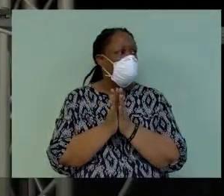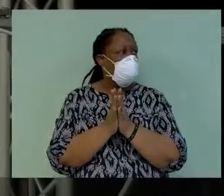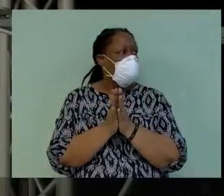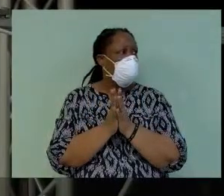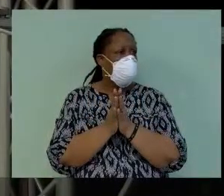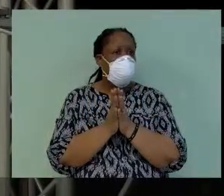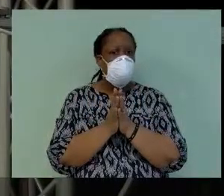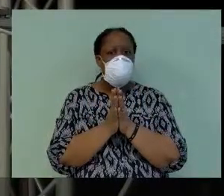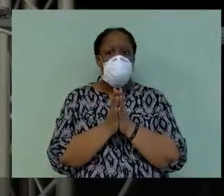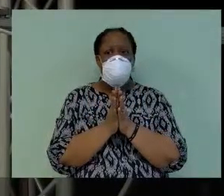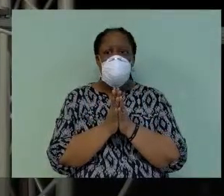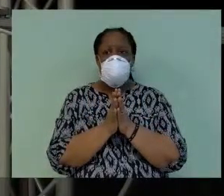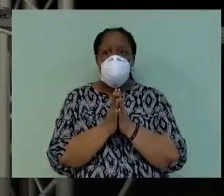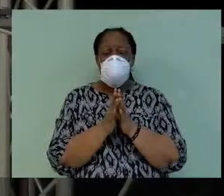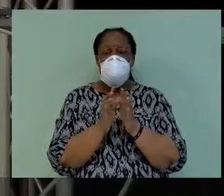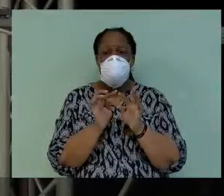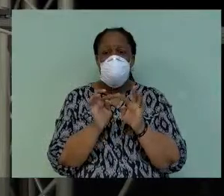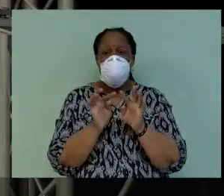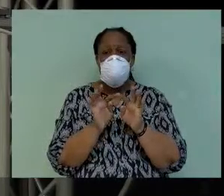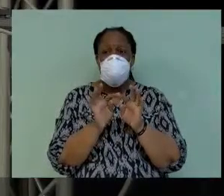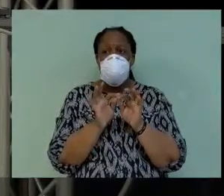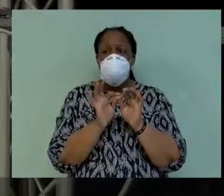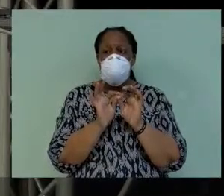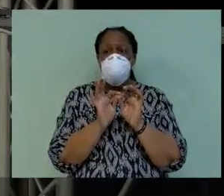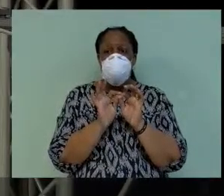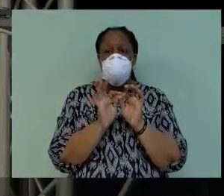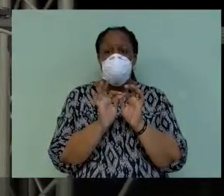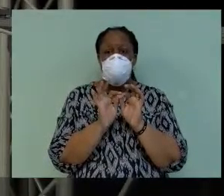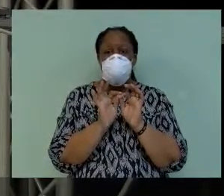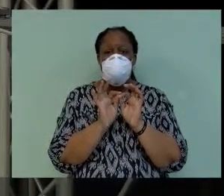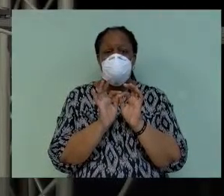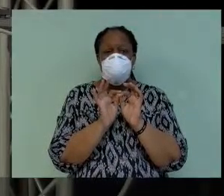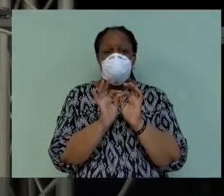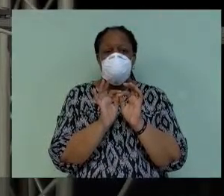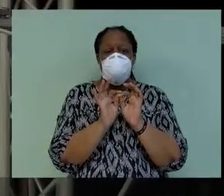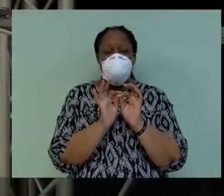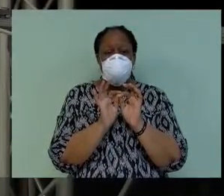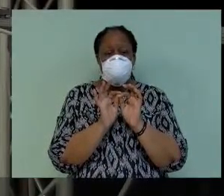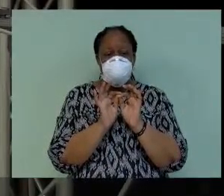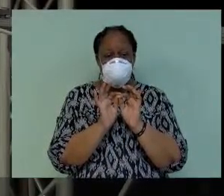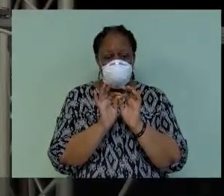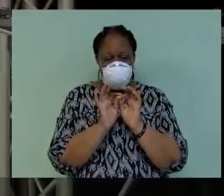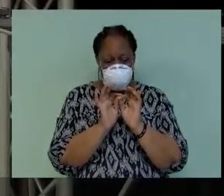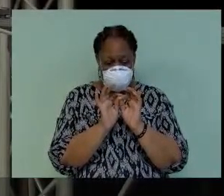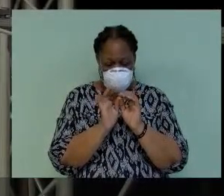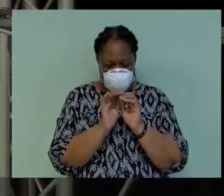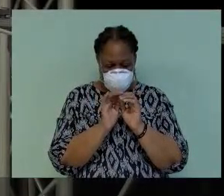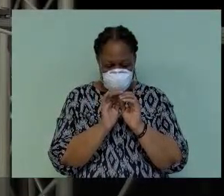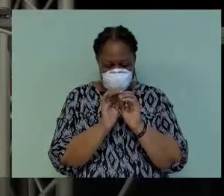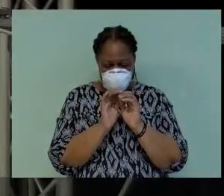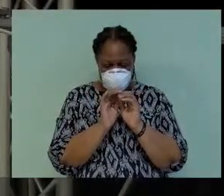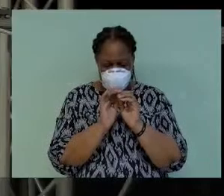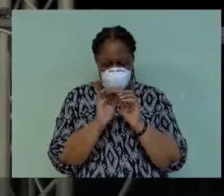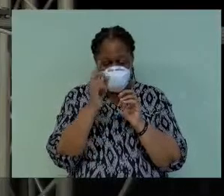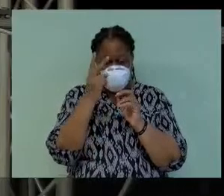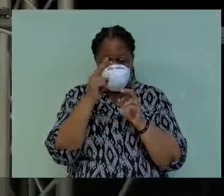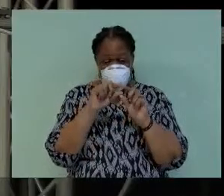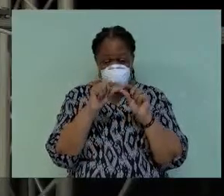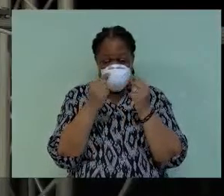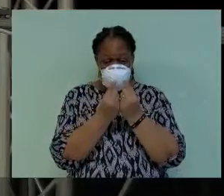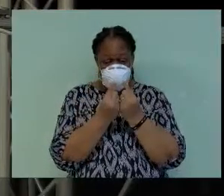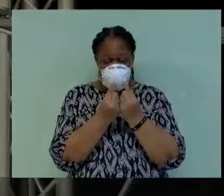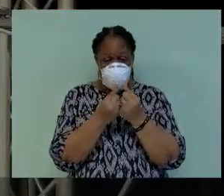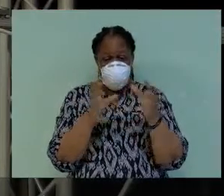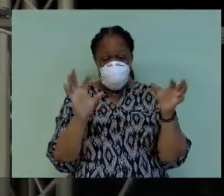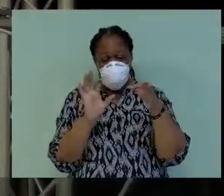Recovery Initiative as an immediate solution to the challenges of unemployment and job